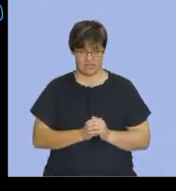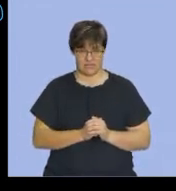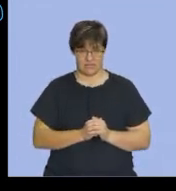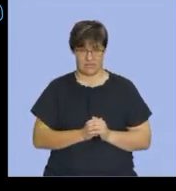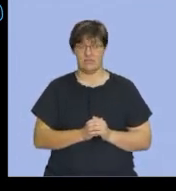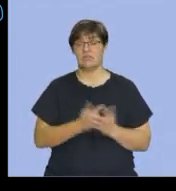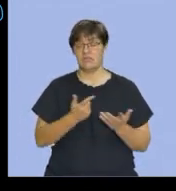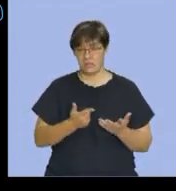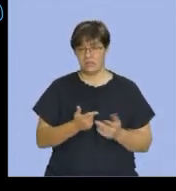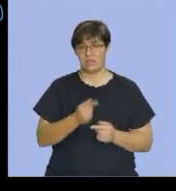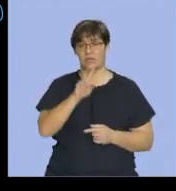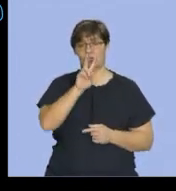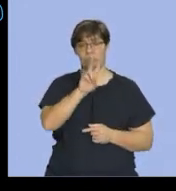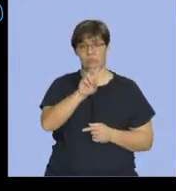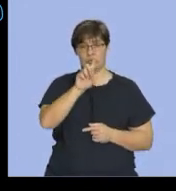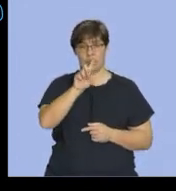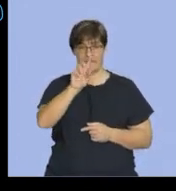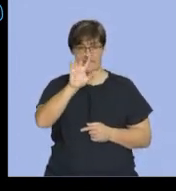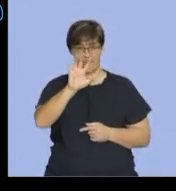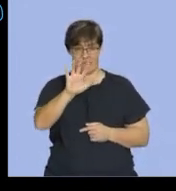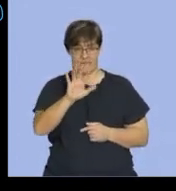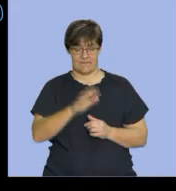theta is going to be